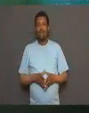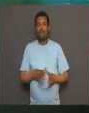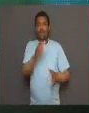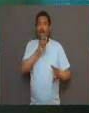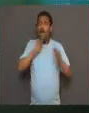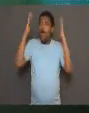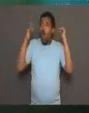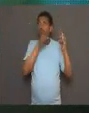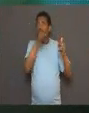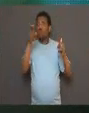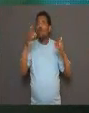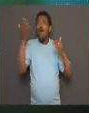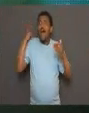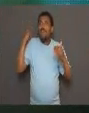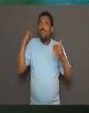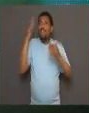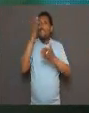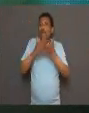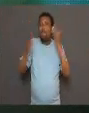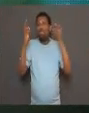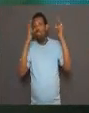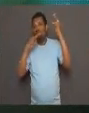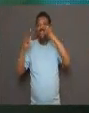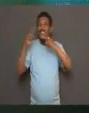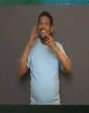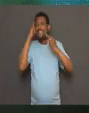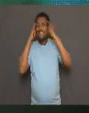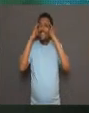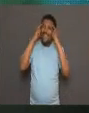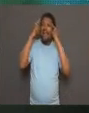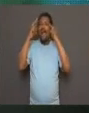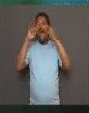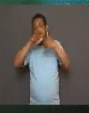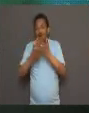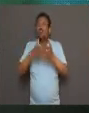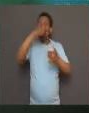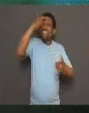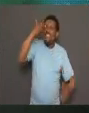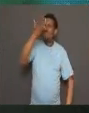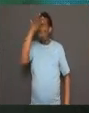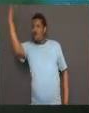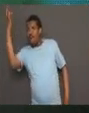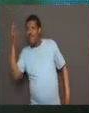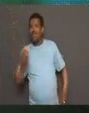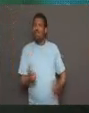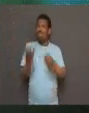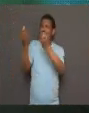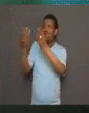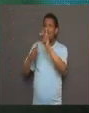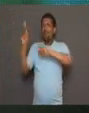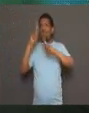Hello again, everyone. I hope you had some fun thinking about the reasons